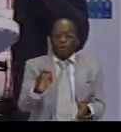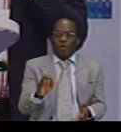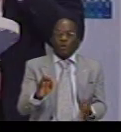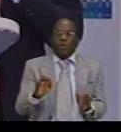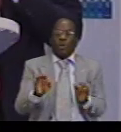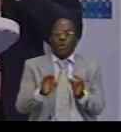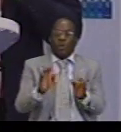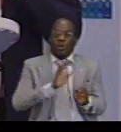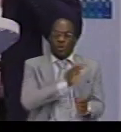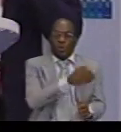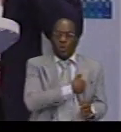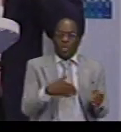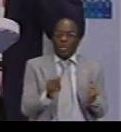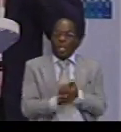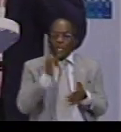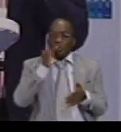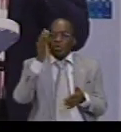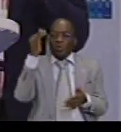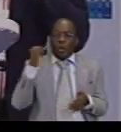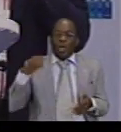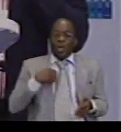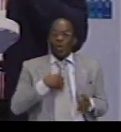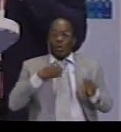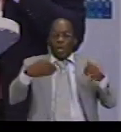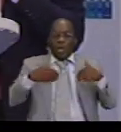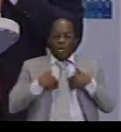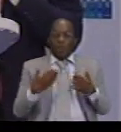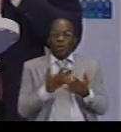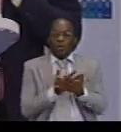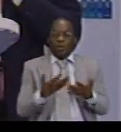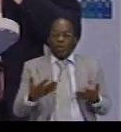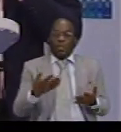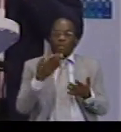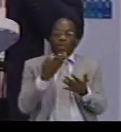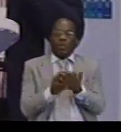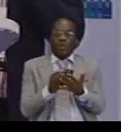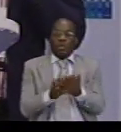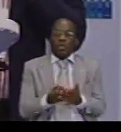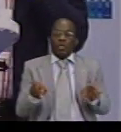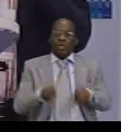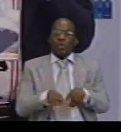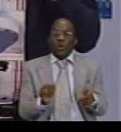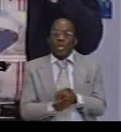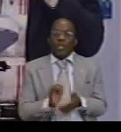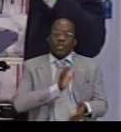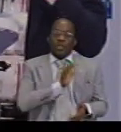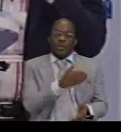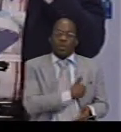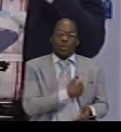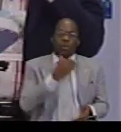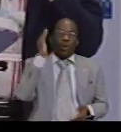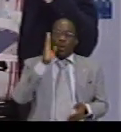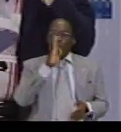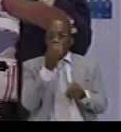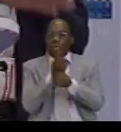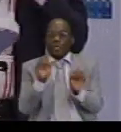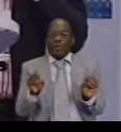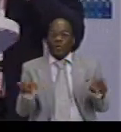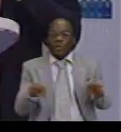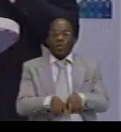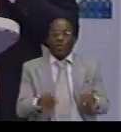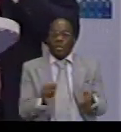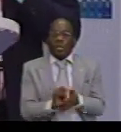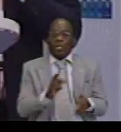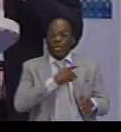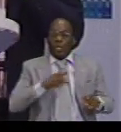money, so that souls might be saved, so that the kingdom of the devil will be